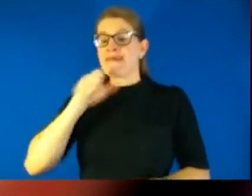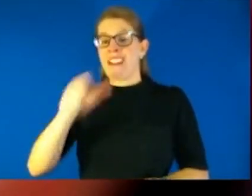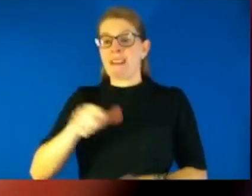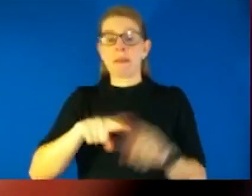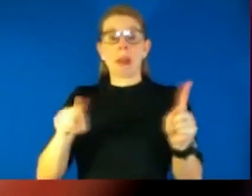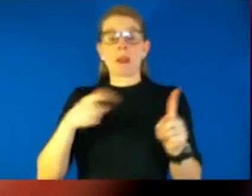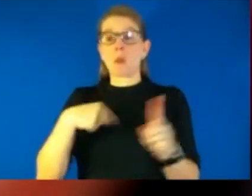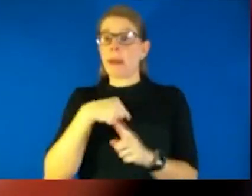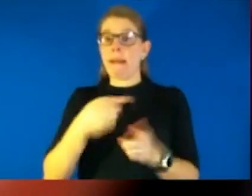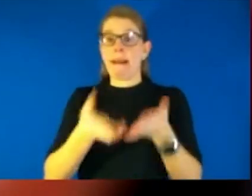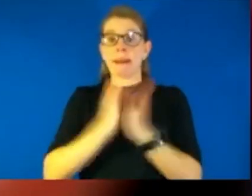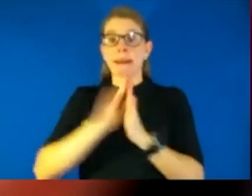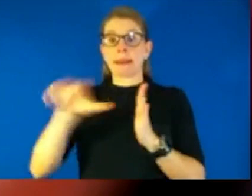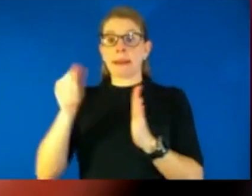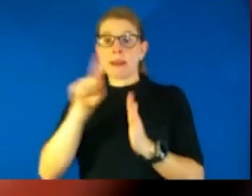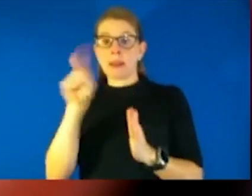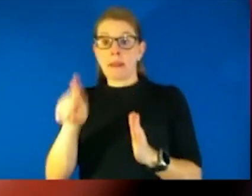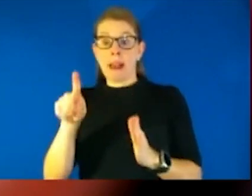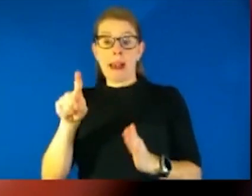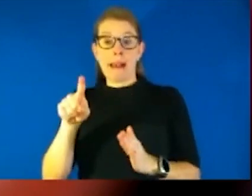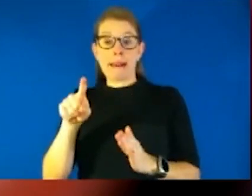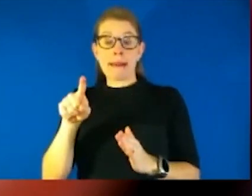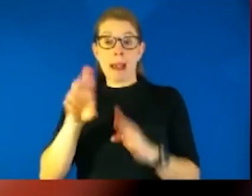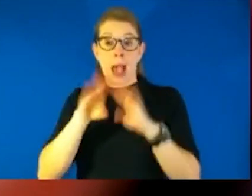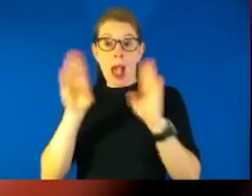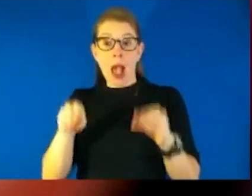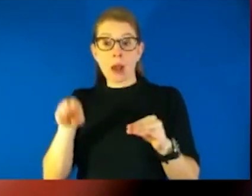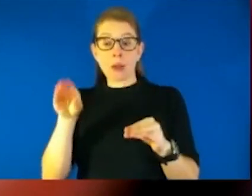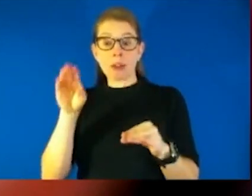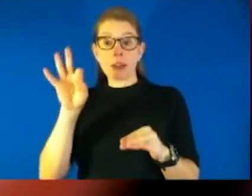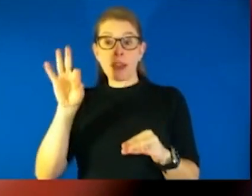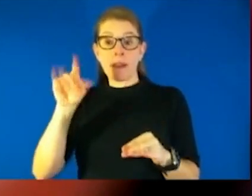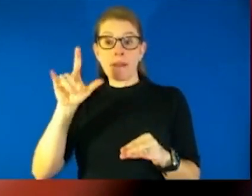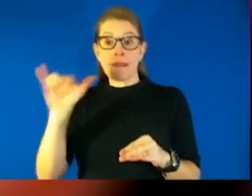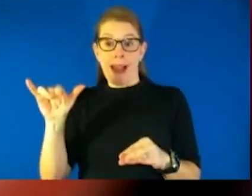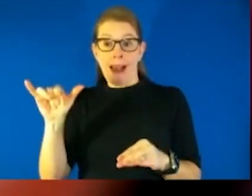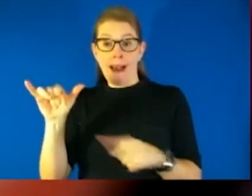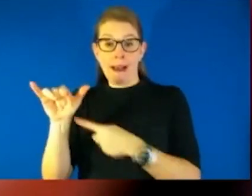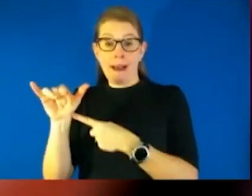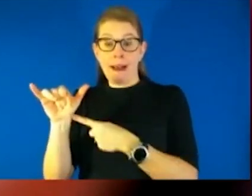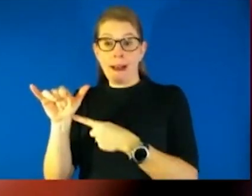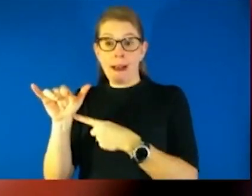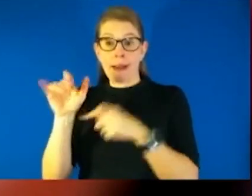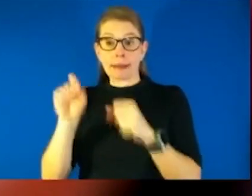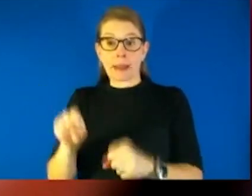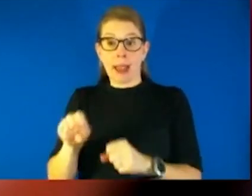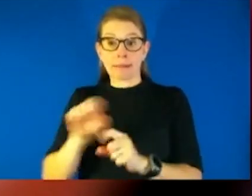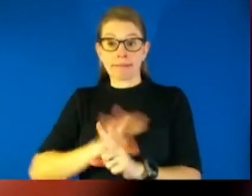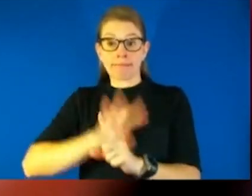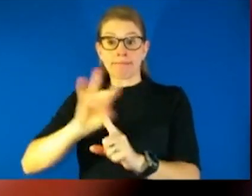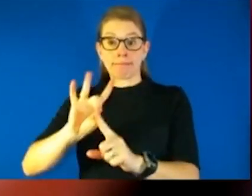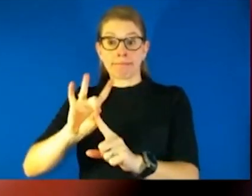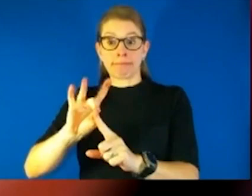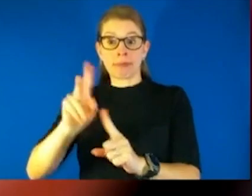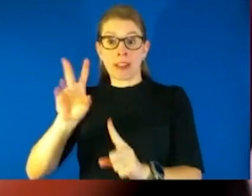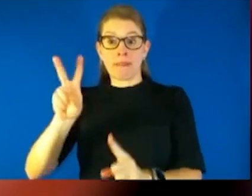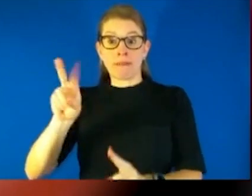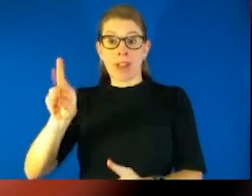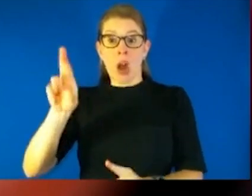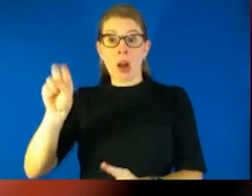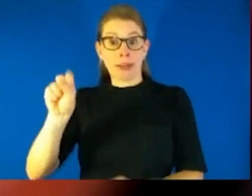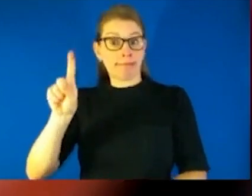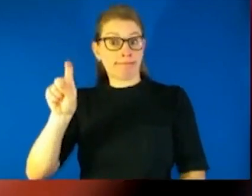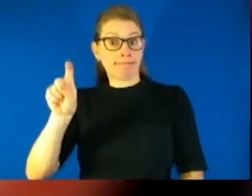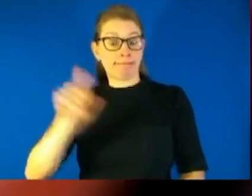question. Can houseflies mechanistically transmit the virus? So there is